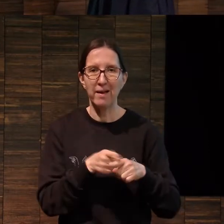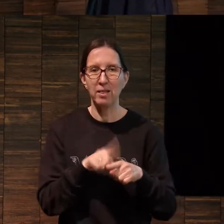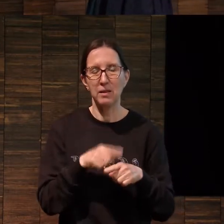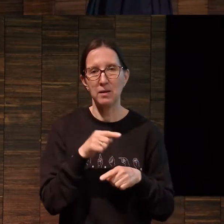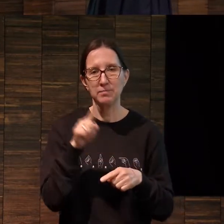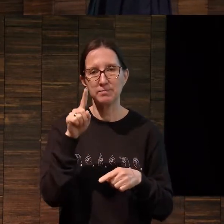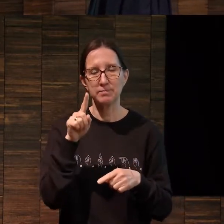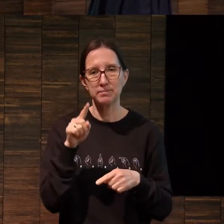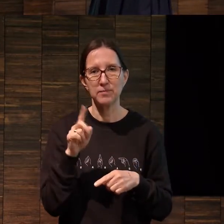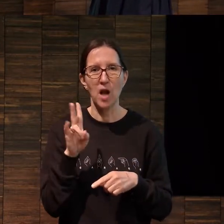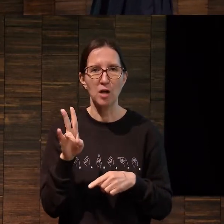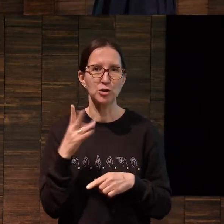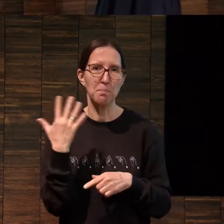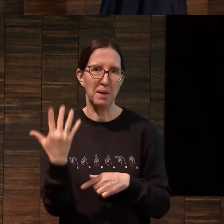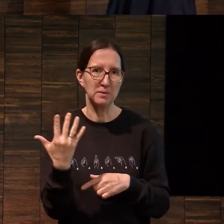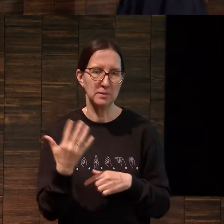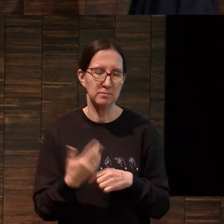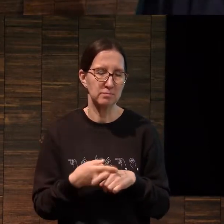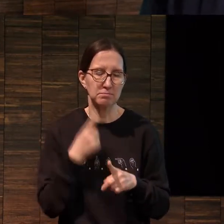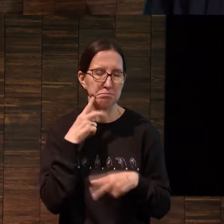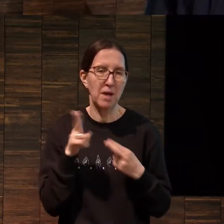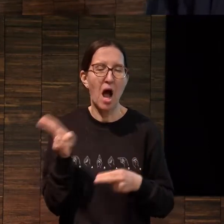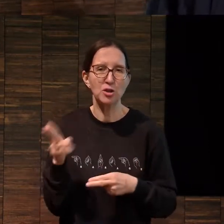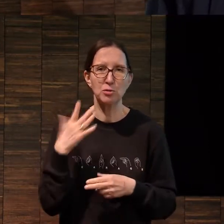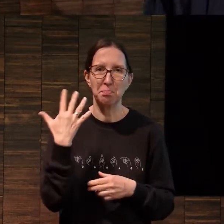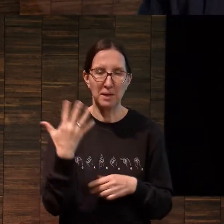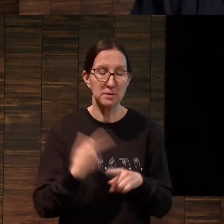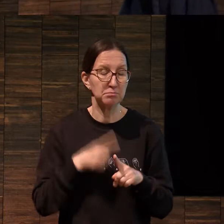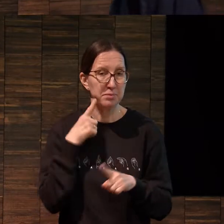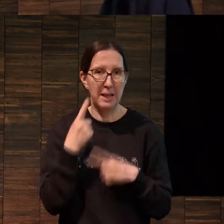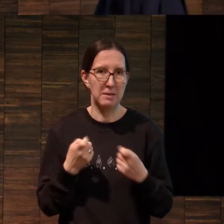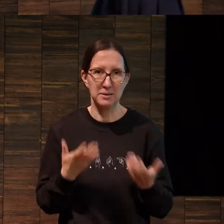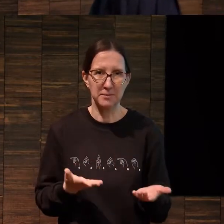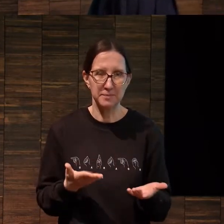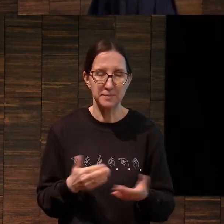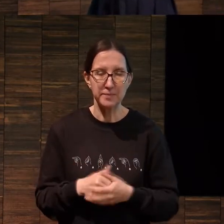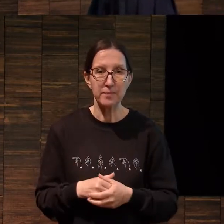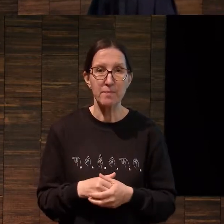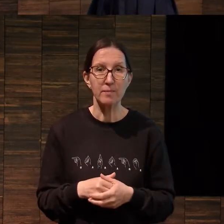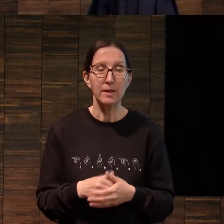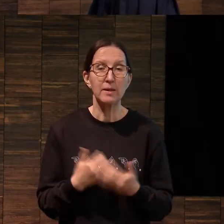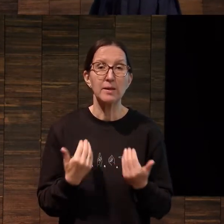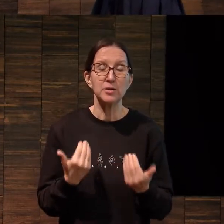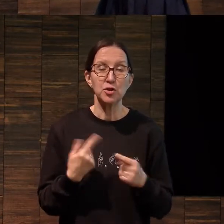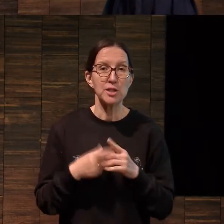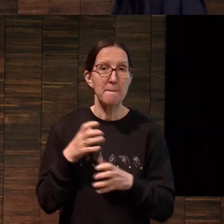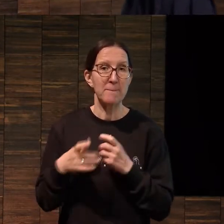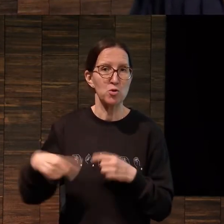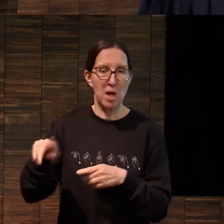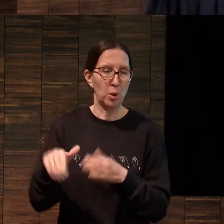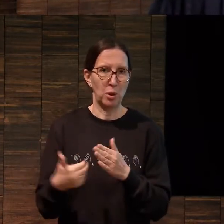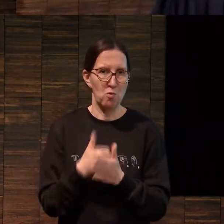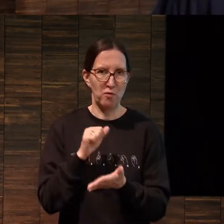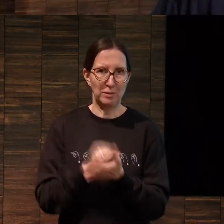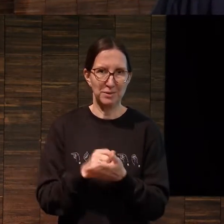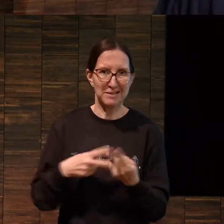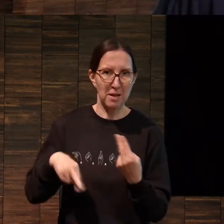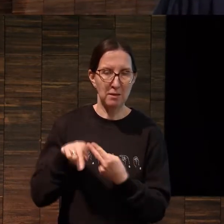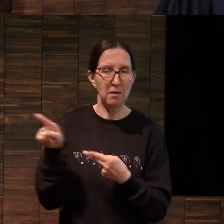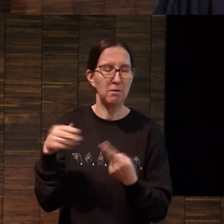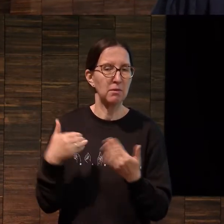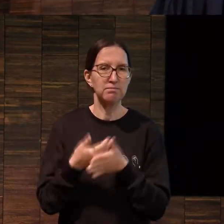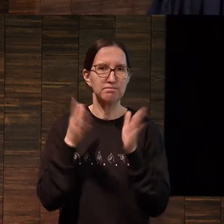dark, 2.8 is the contrast value. The other example has 5, and this is great.